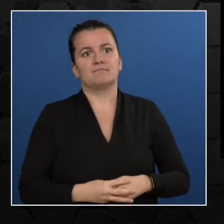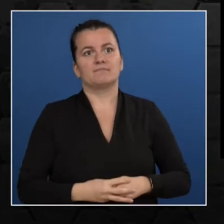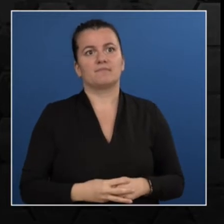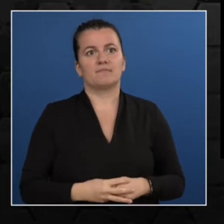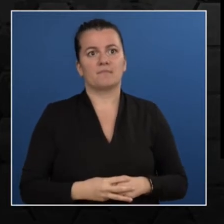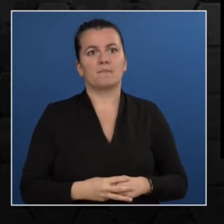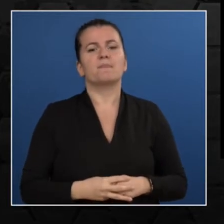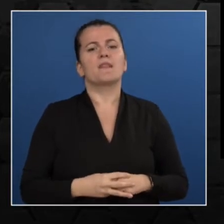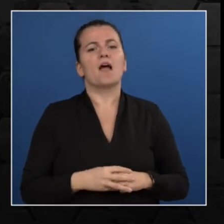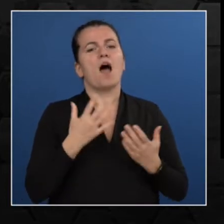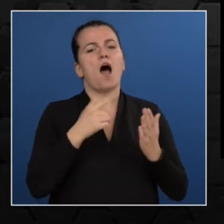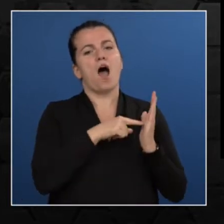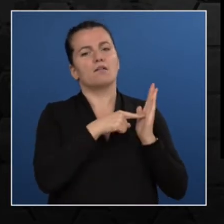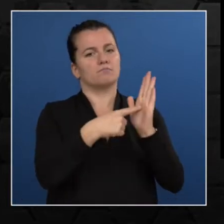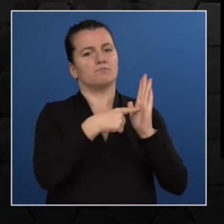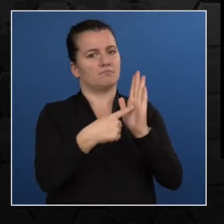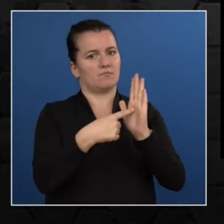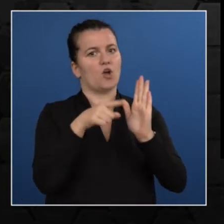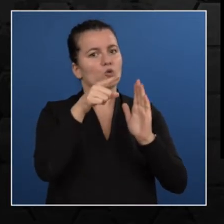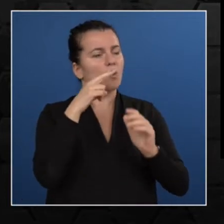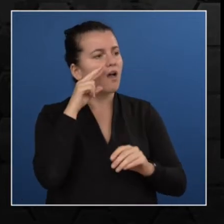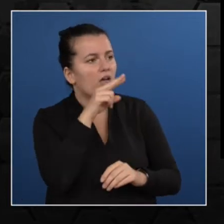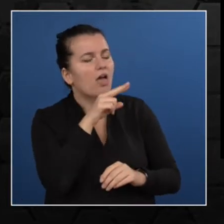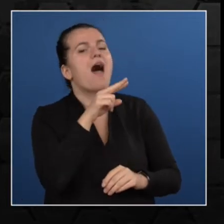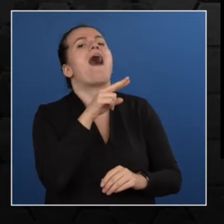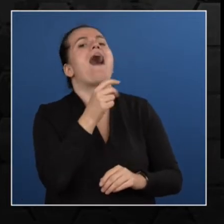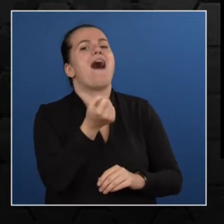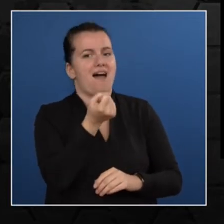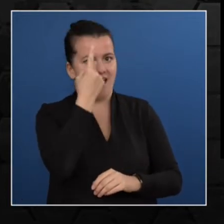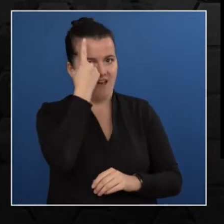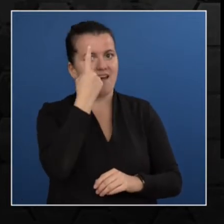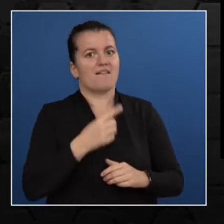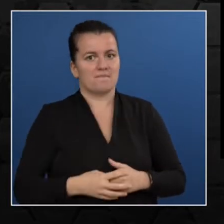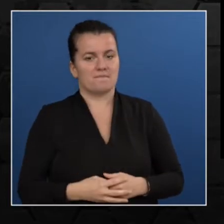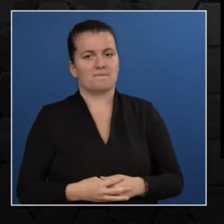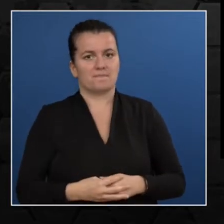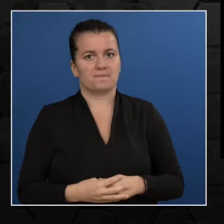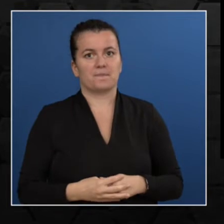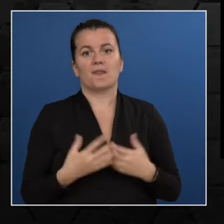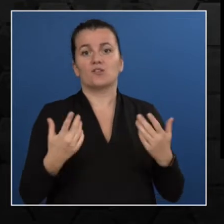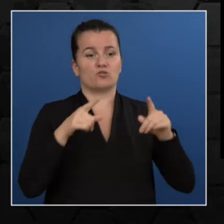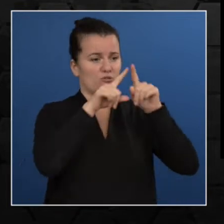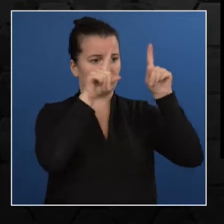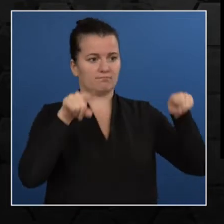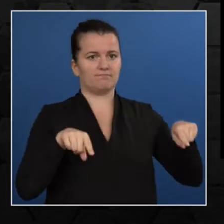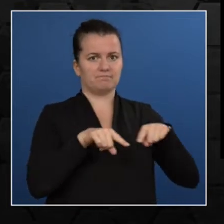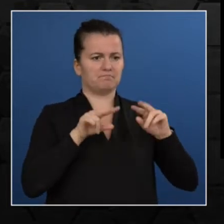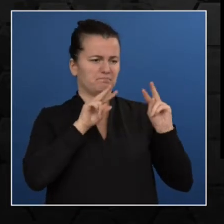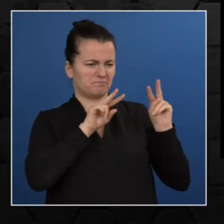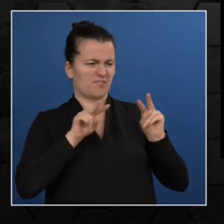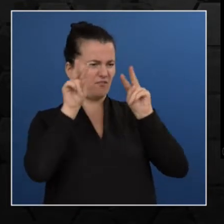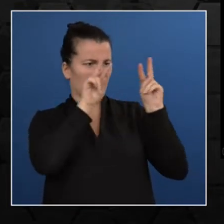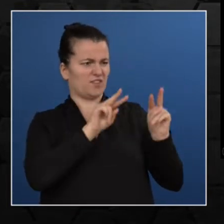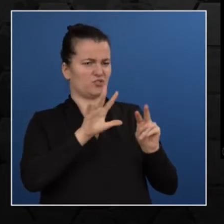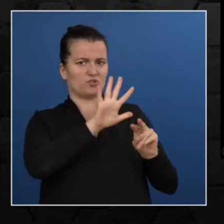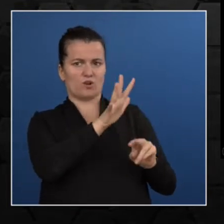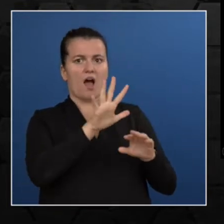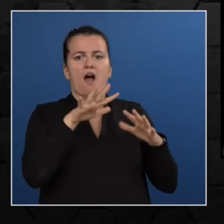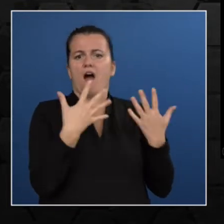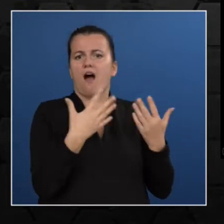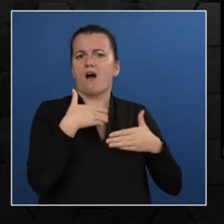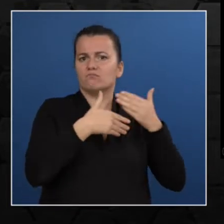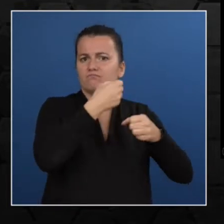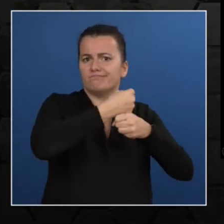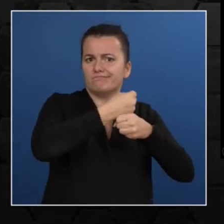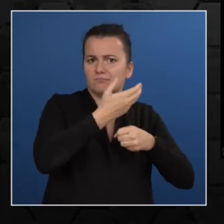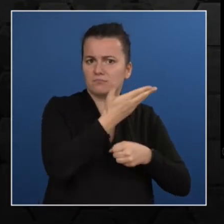end, I'll continue. So just a graphical representation of the node below. So machine